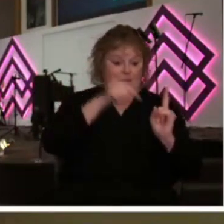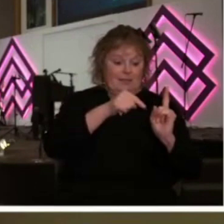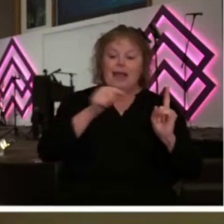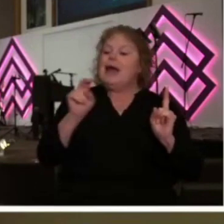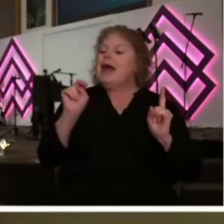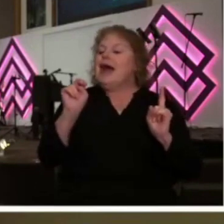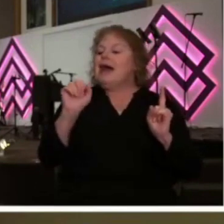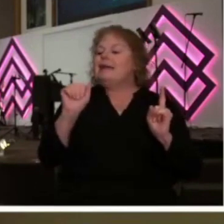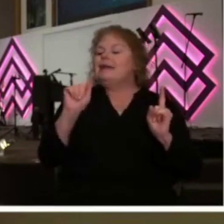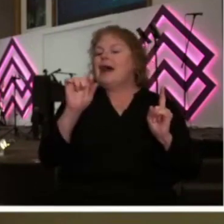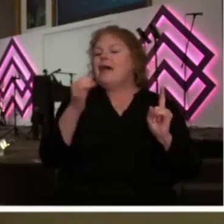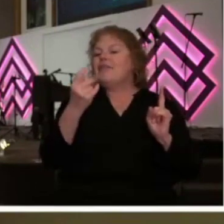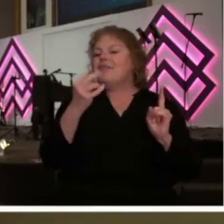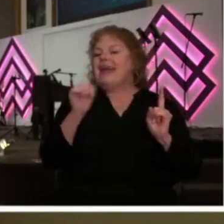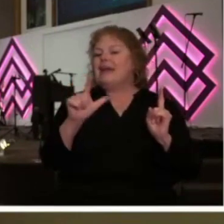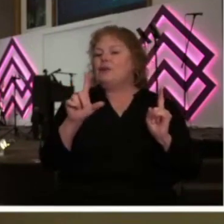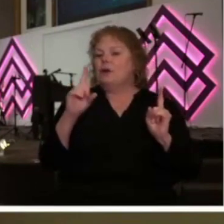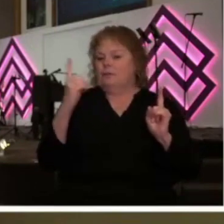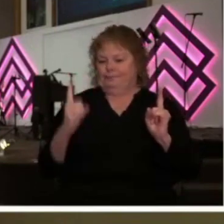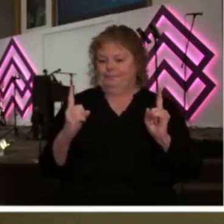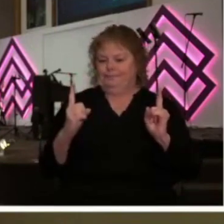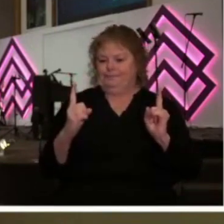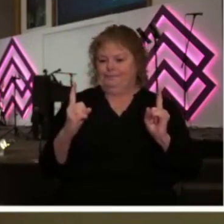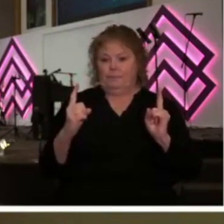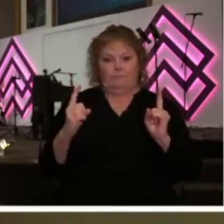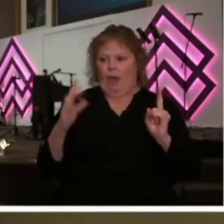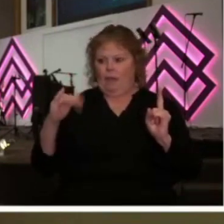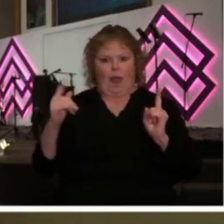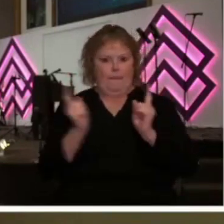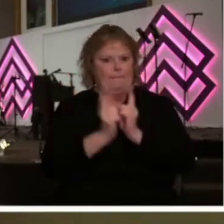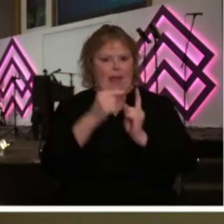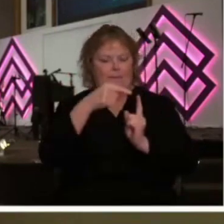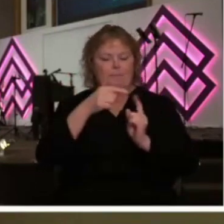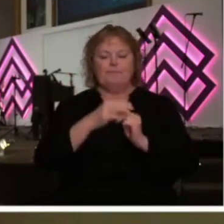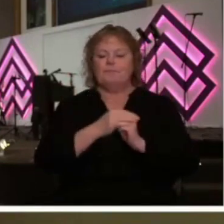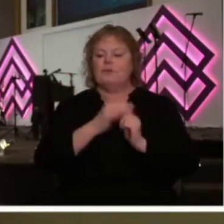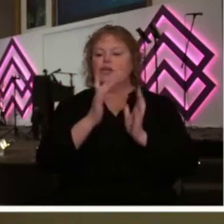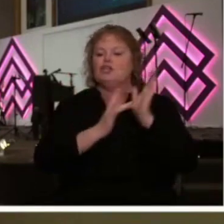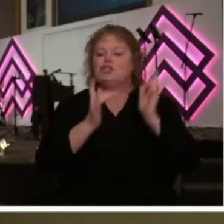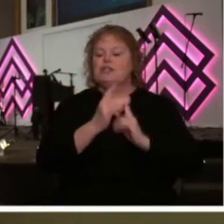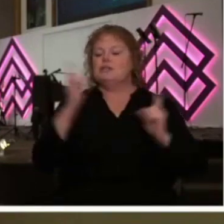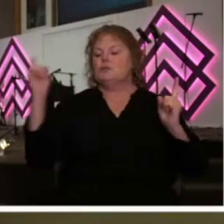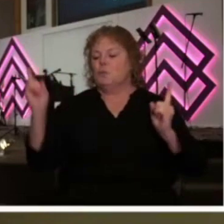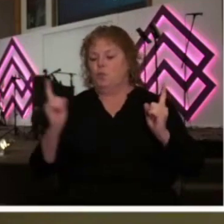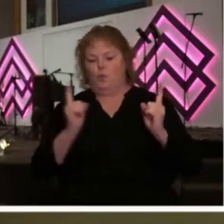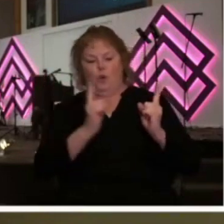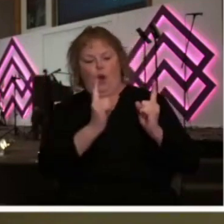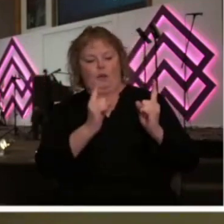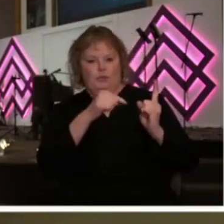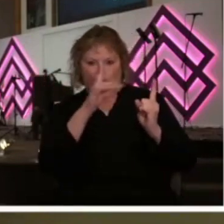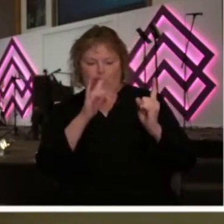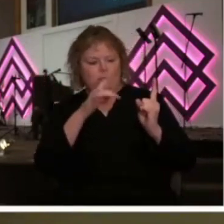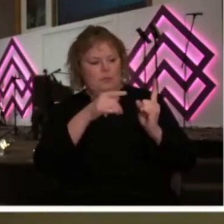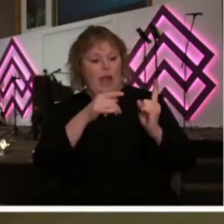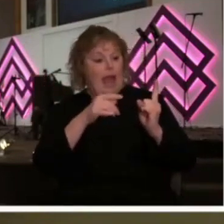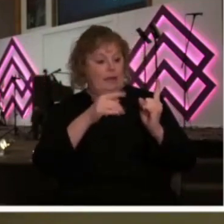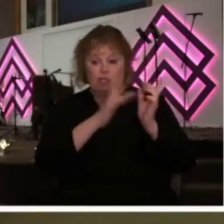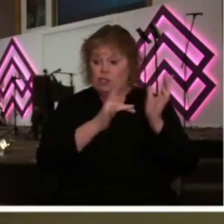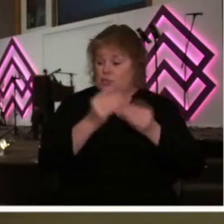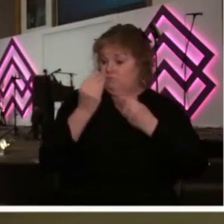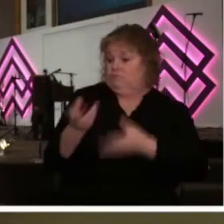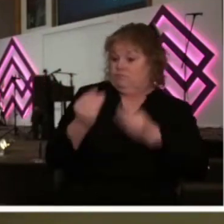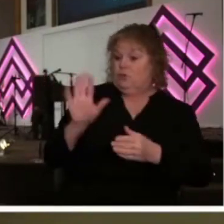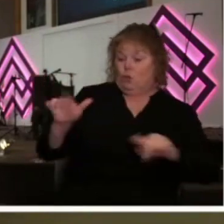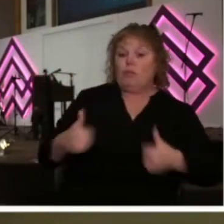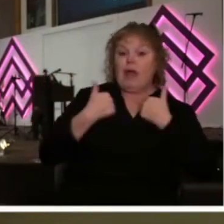met Jesus personally. And when he does, Jesus walks up to him, and out of the blue, he starts speaking to Nathanael about his life and some of the